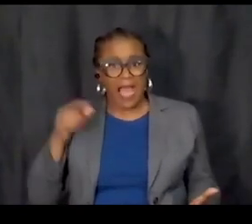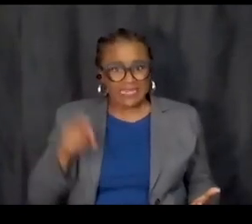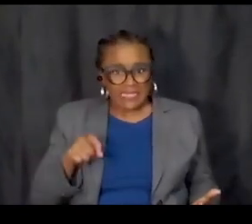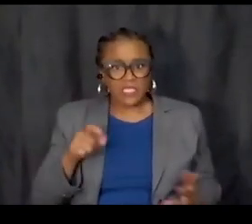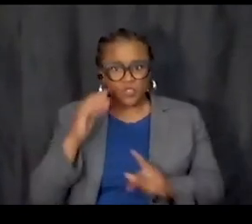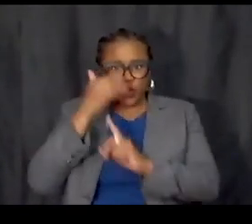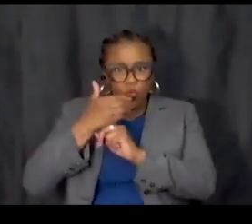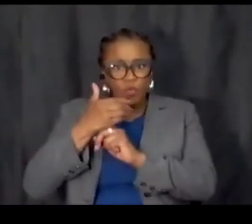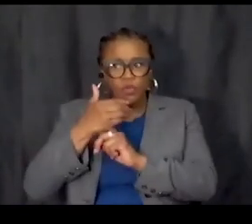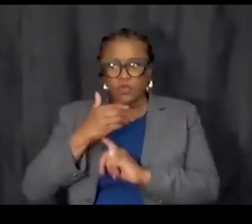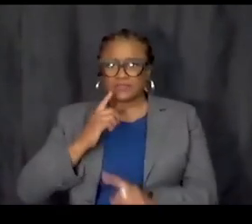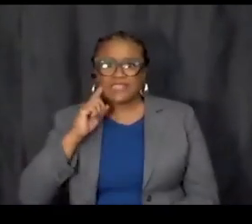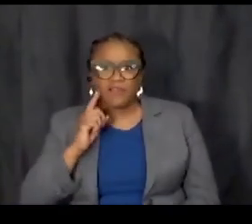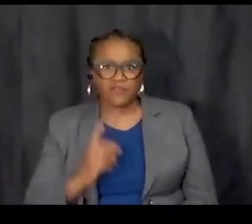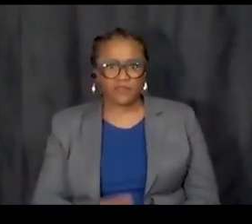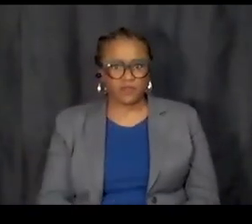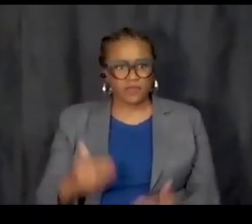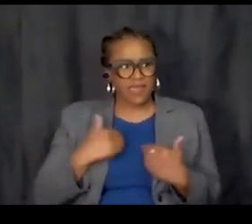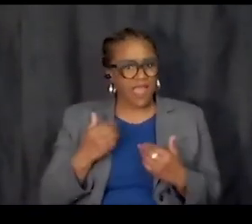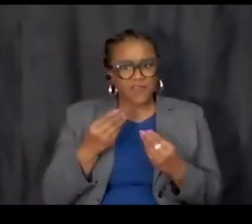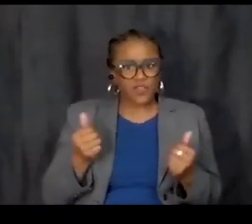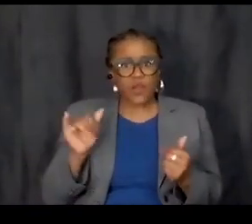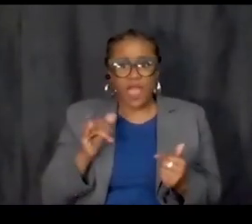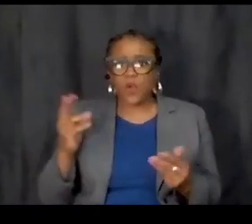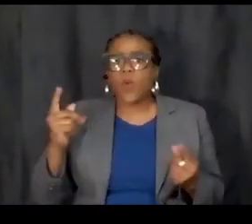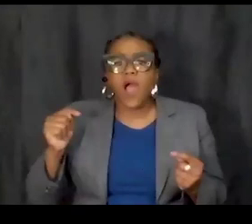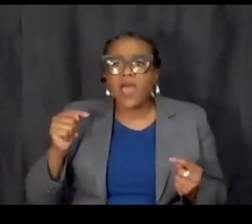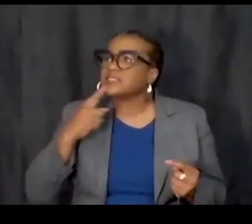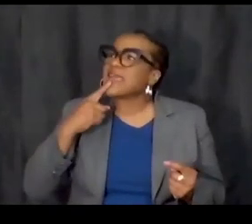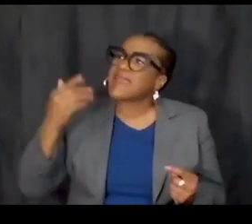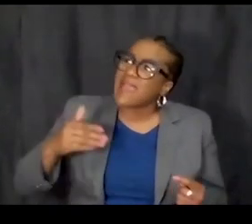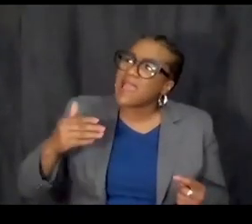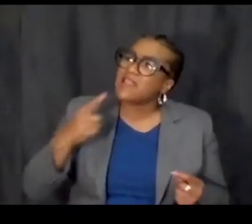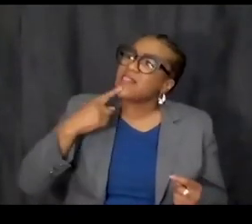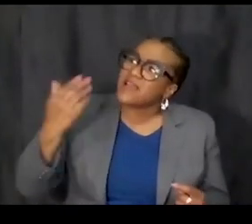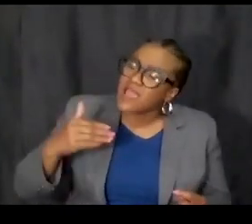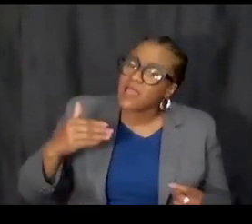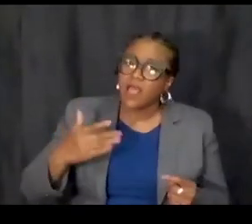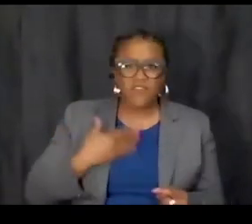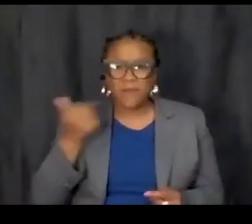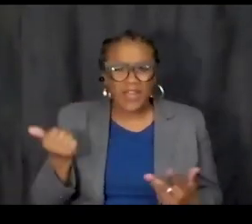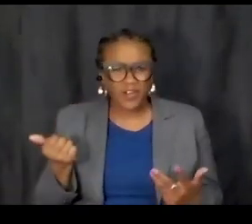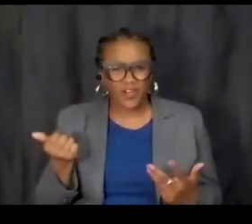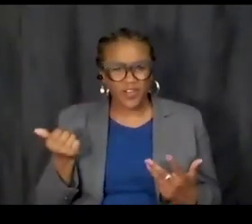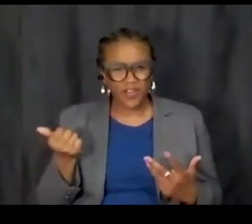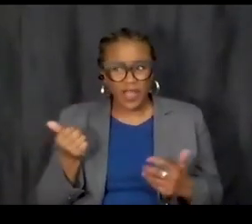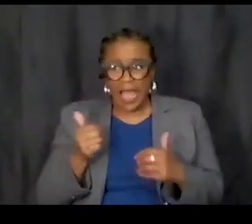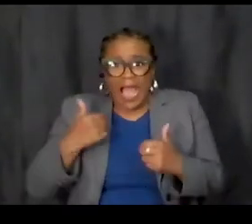I needed to have a few, like, what? Say that again? Like kind of things. I thought about it afterwards. I was like, I consciously constructed that. I didn't need to do